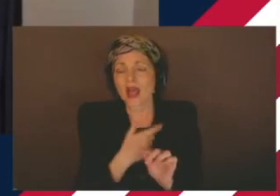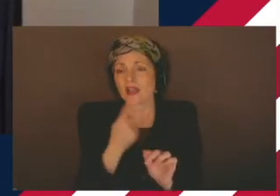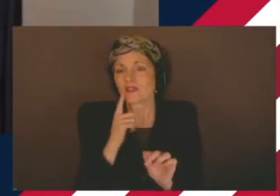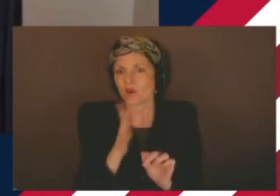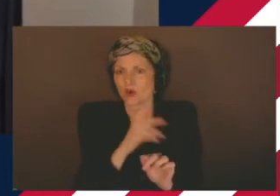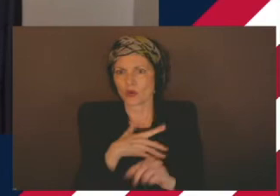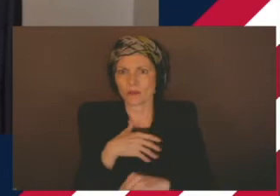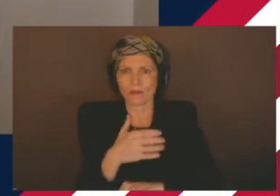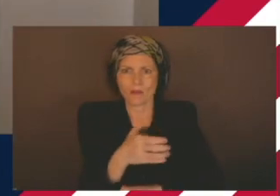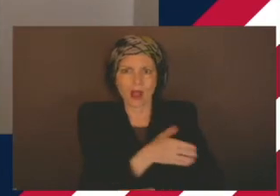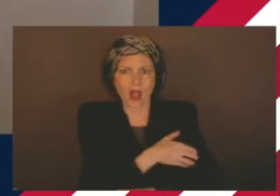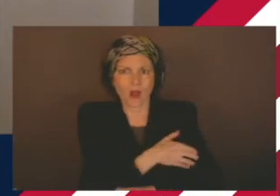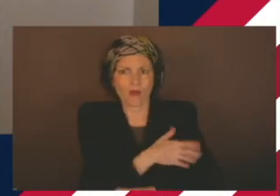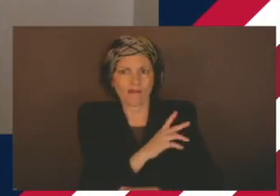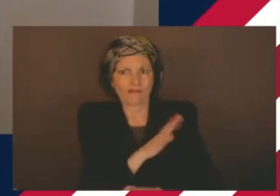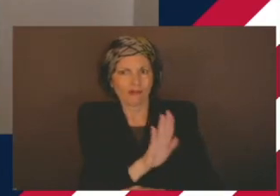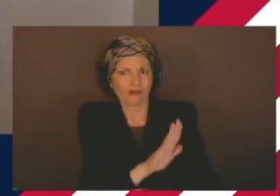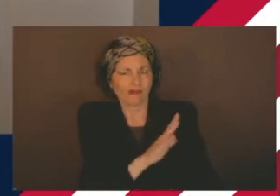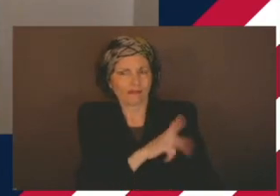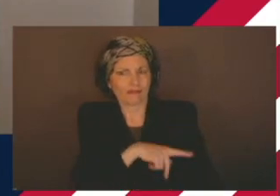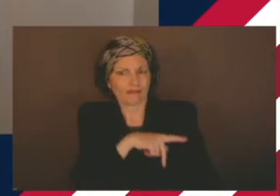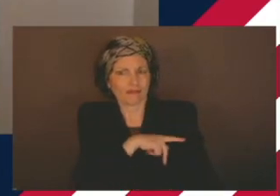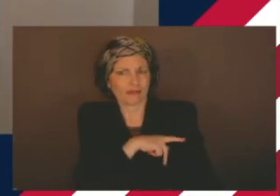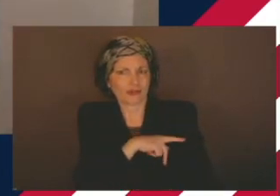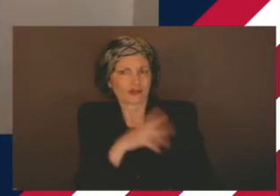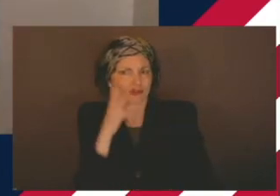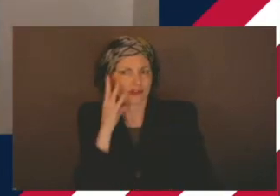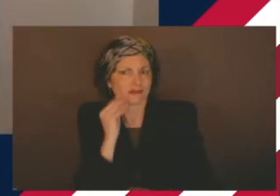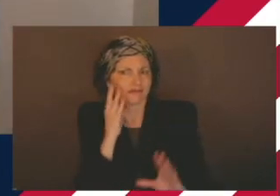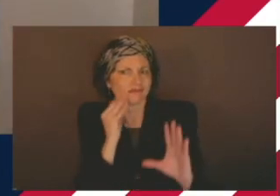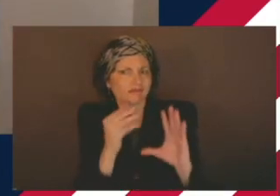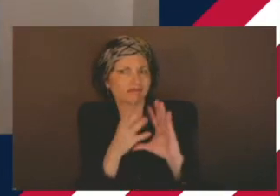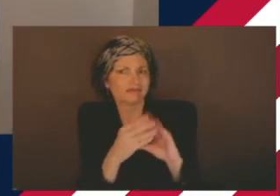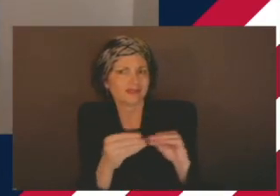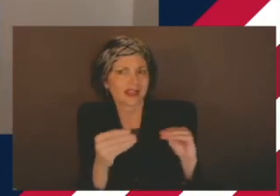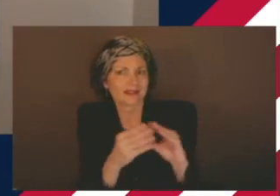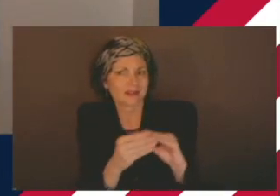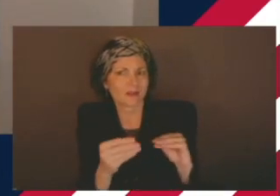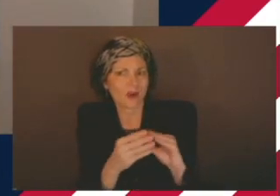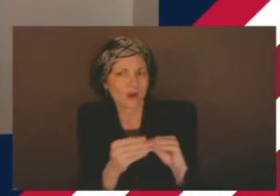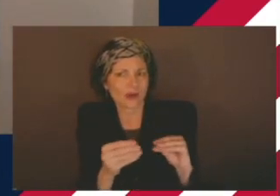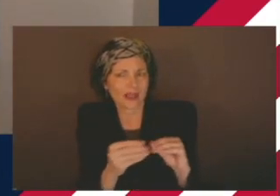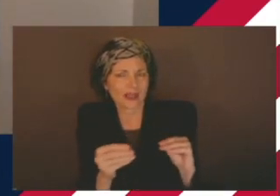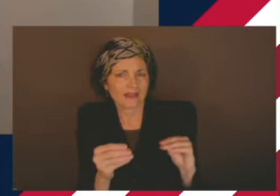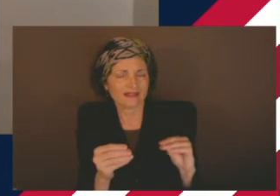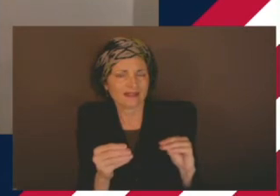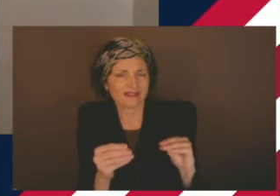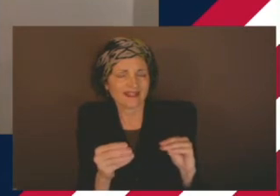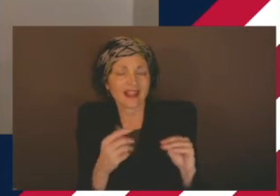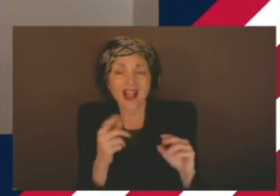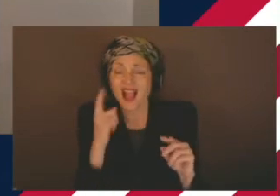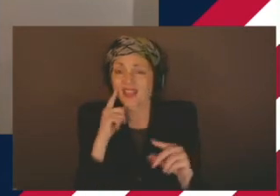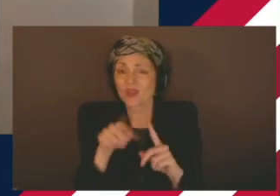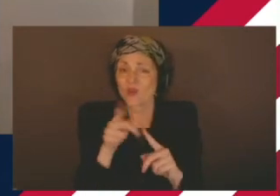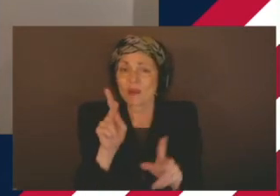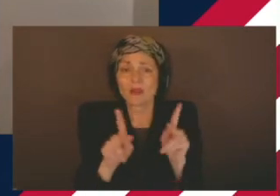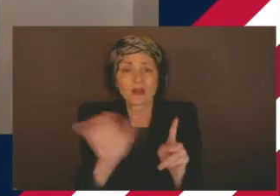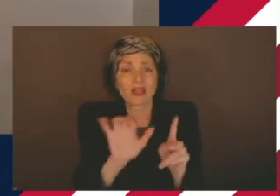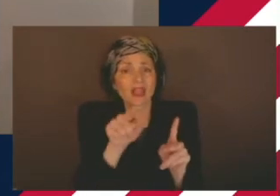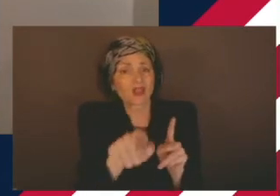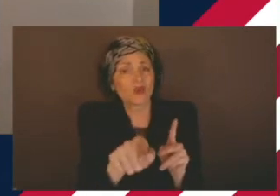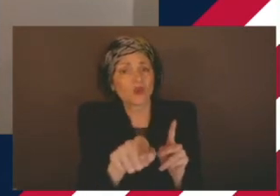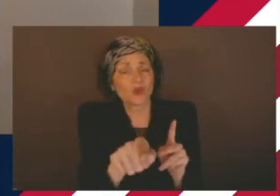personal testimony. I think when when people like you come forward and tell their